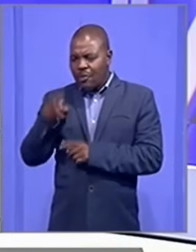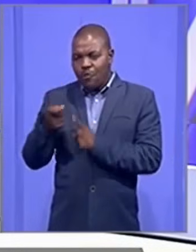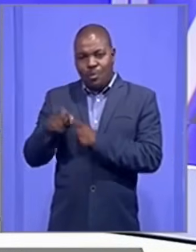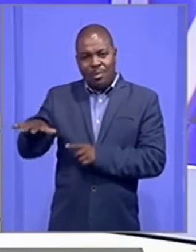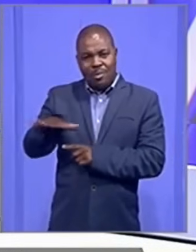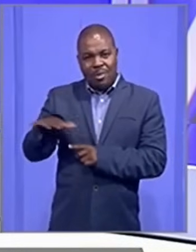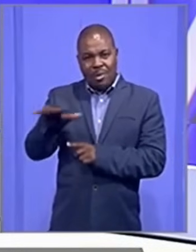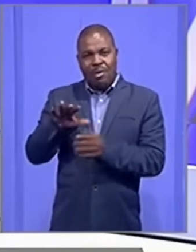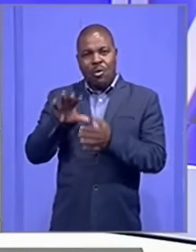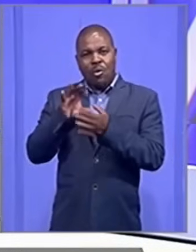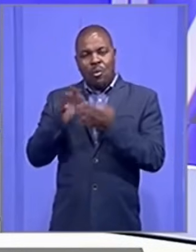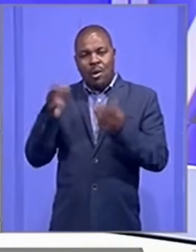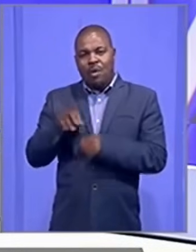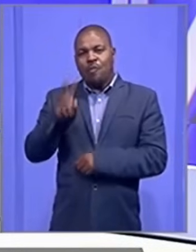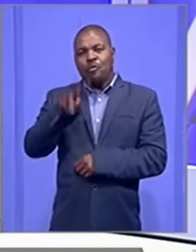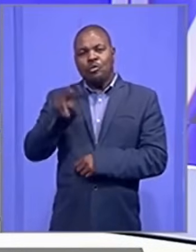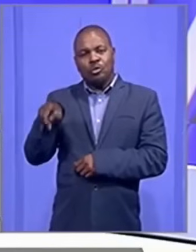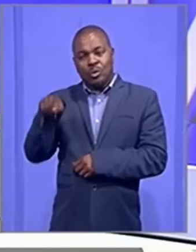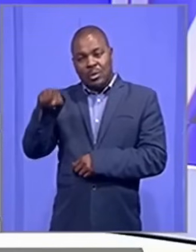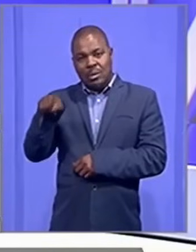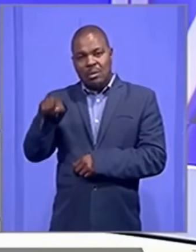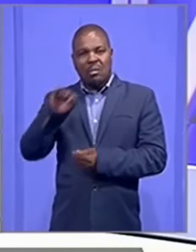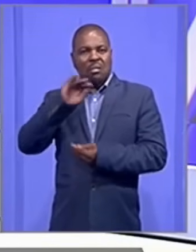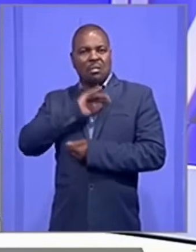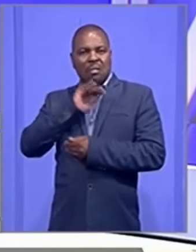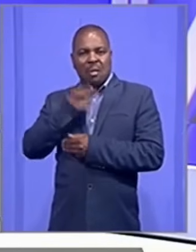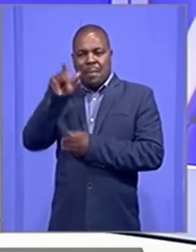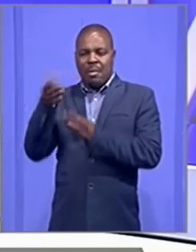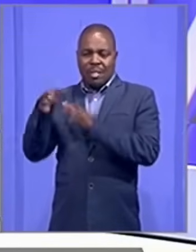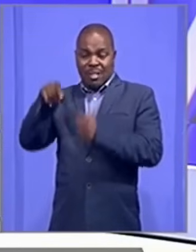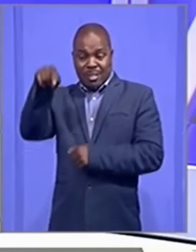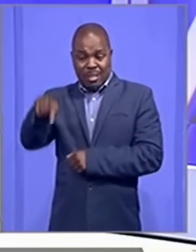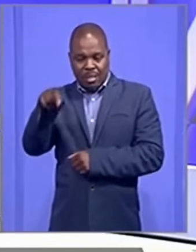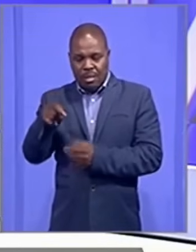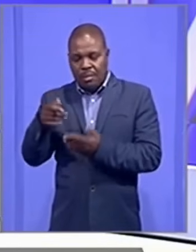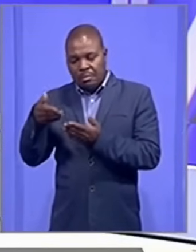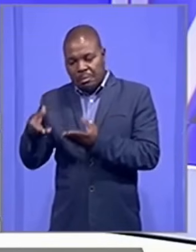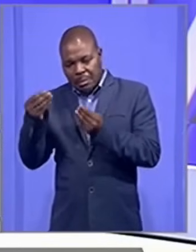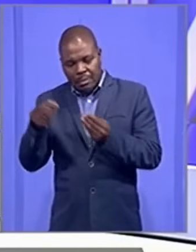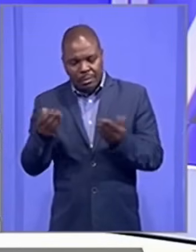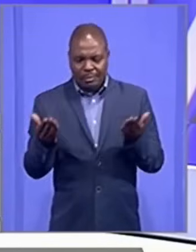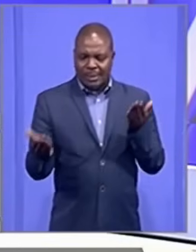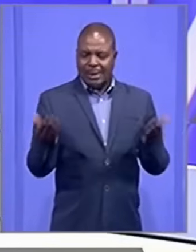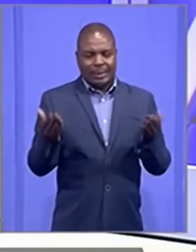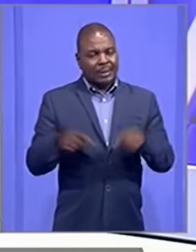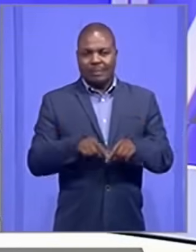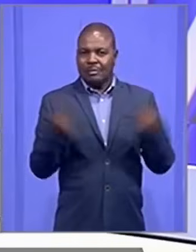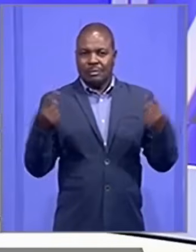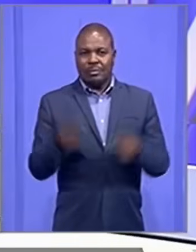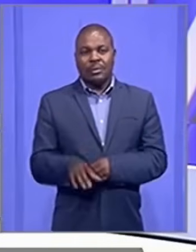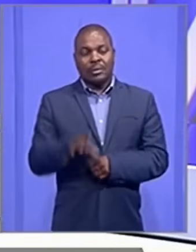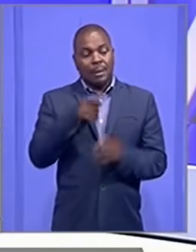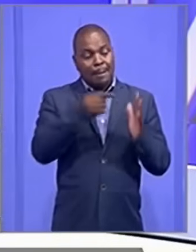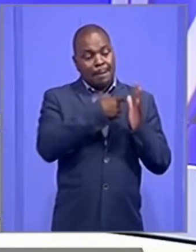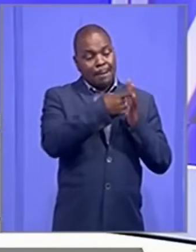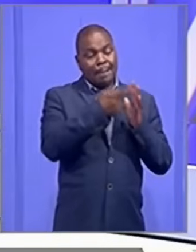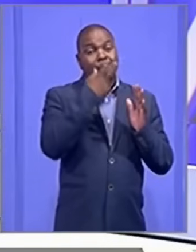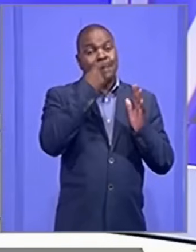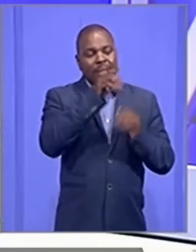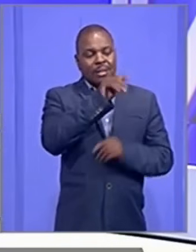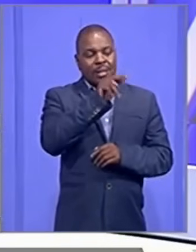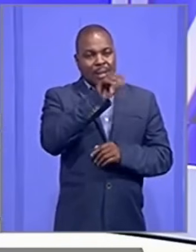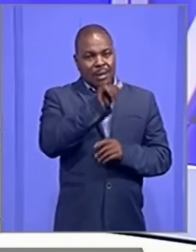hweditšwego ka legaeng la ka Foslores fao naletšana ya kgwele ya maoto a bolaetšwego gona. Di-DNA tsa banna bao ka